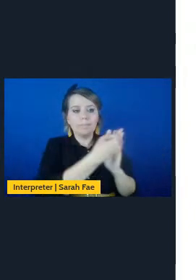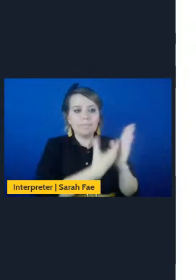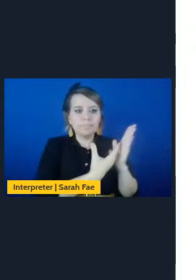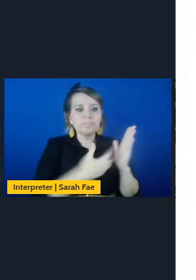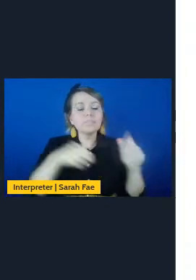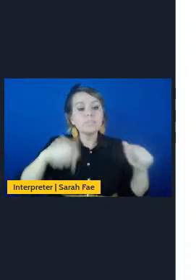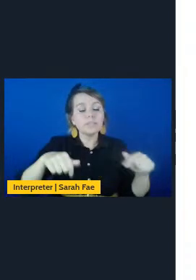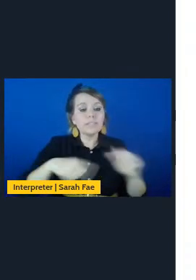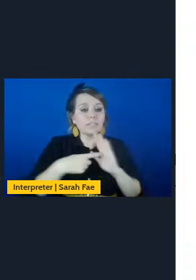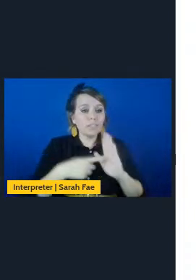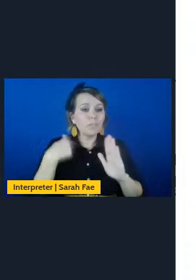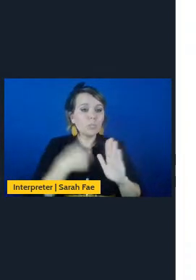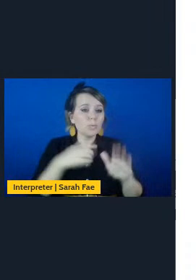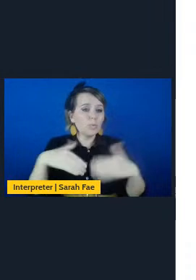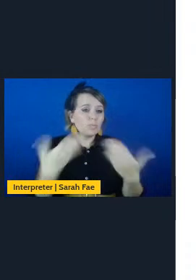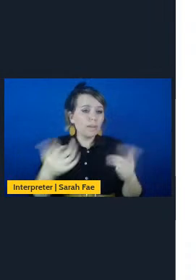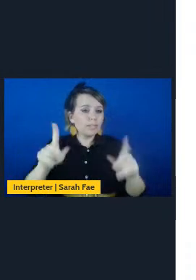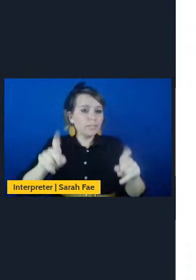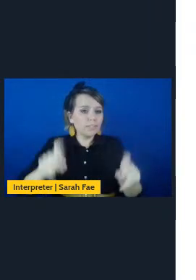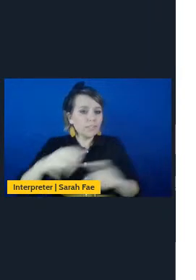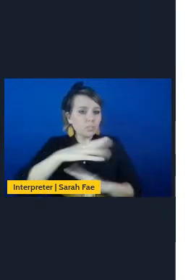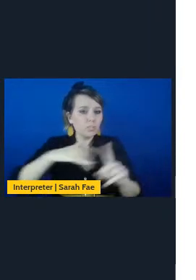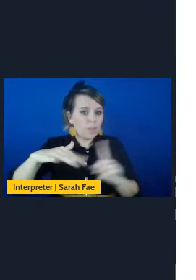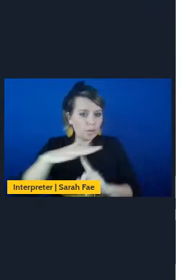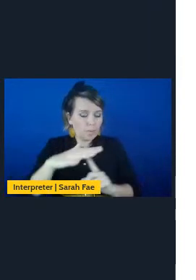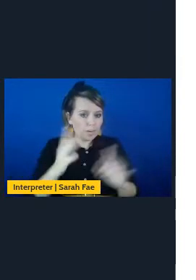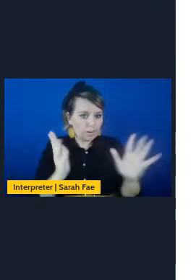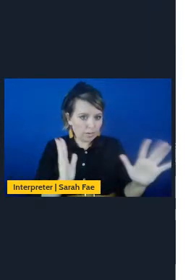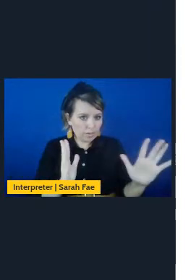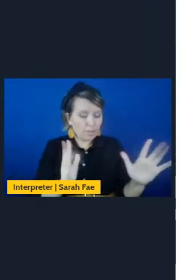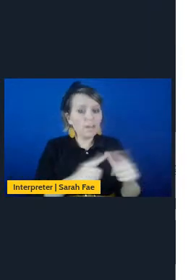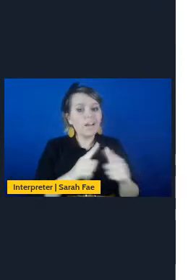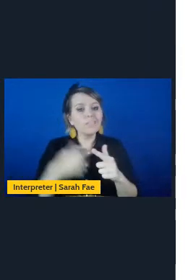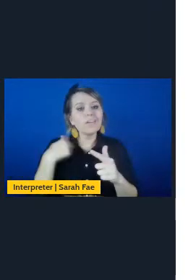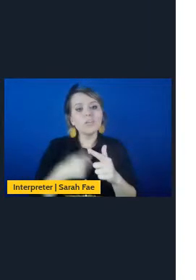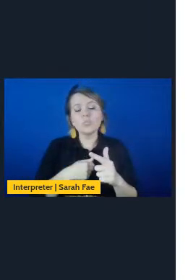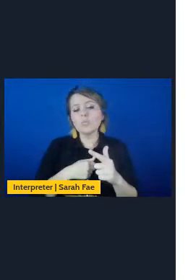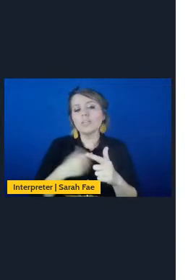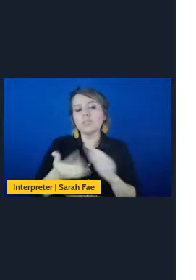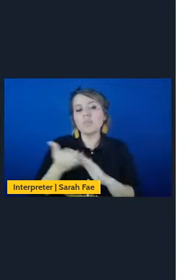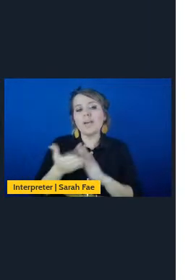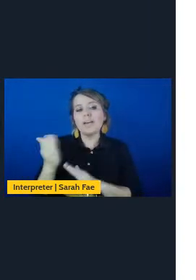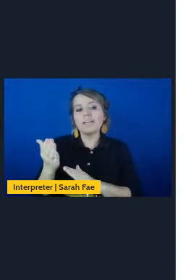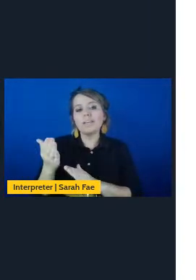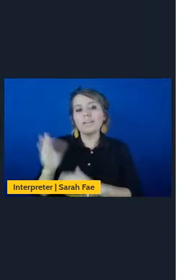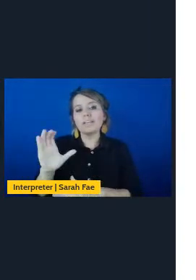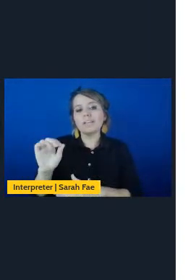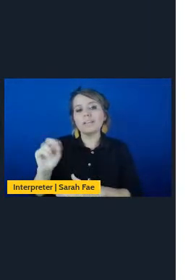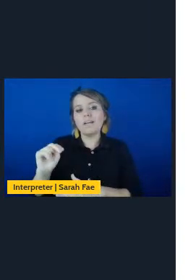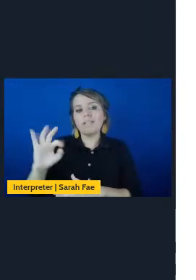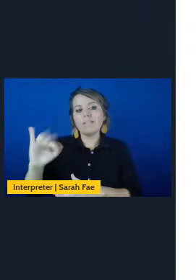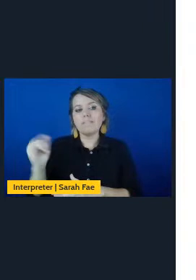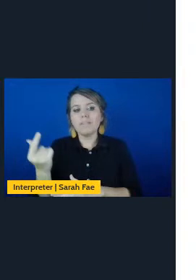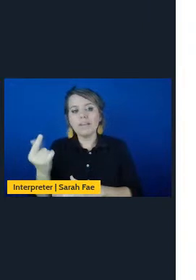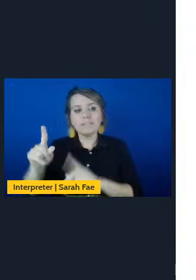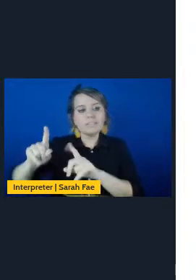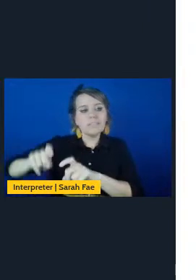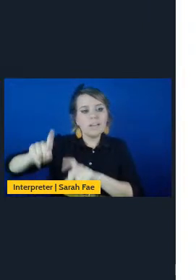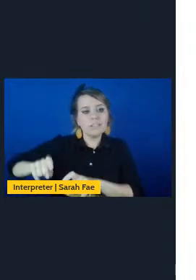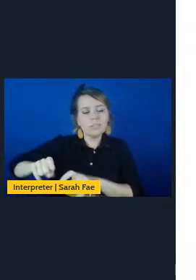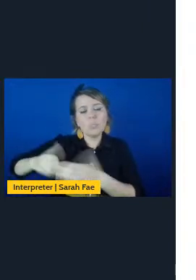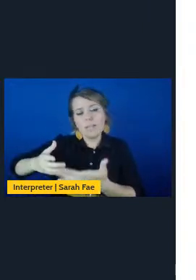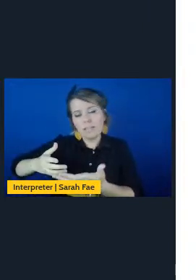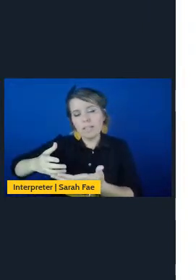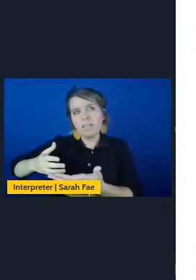and after the deployment, we run integration tests. Or, well, in this case, we